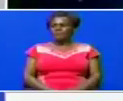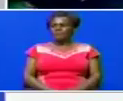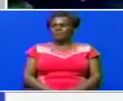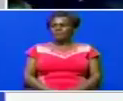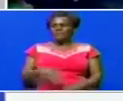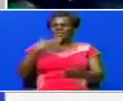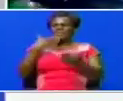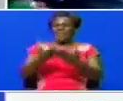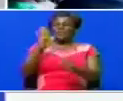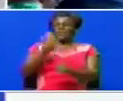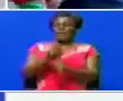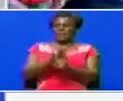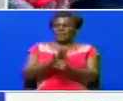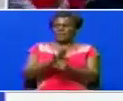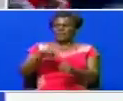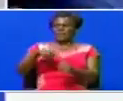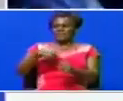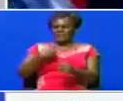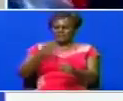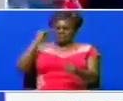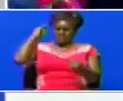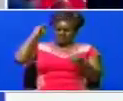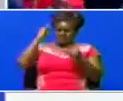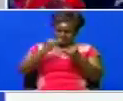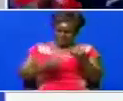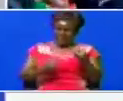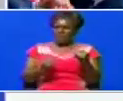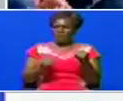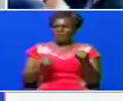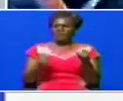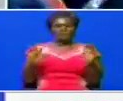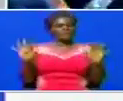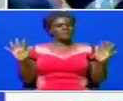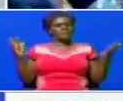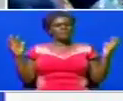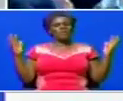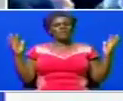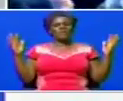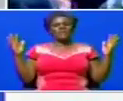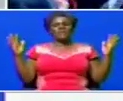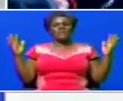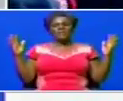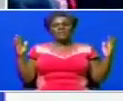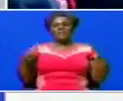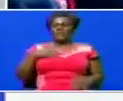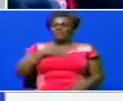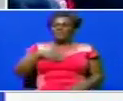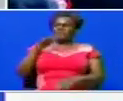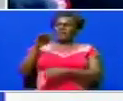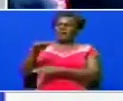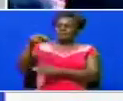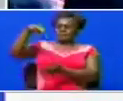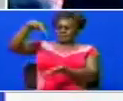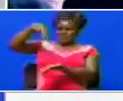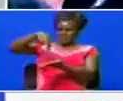We thank you very much. We have come to the end of this ceremony. We please ask you to